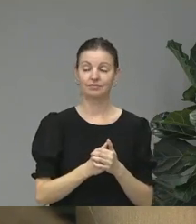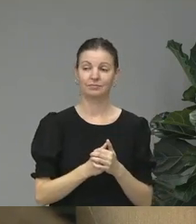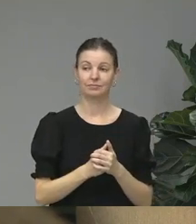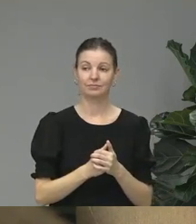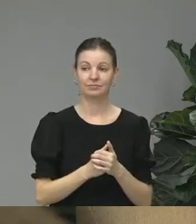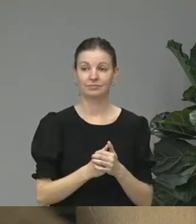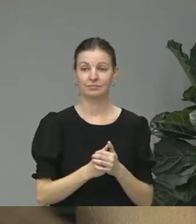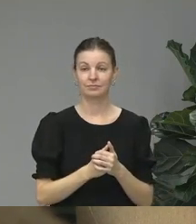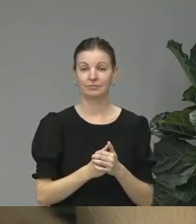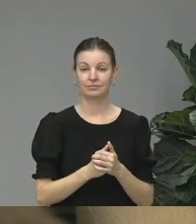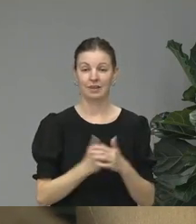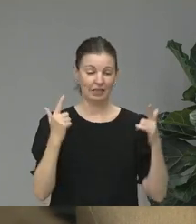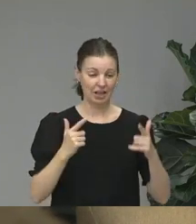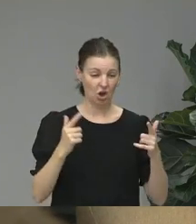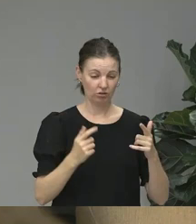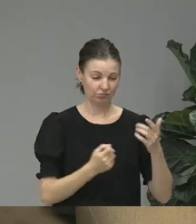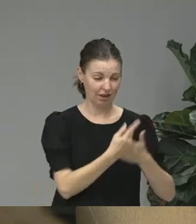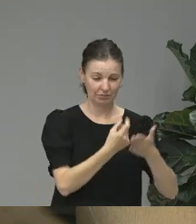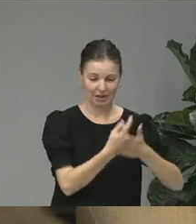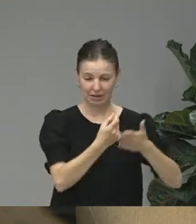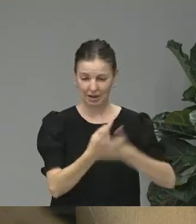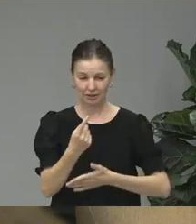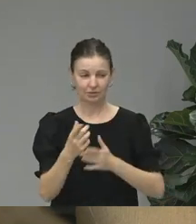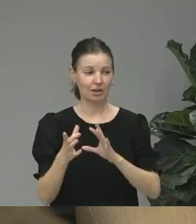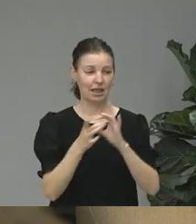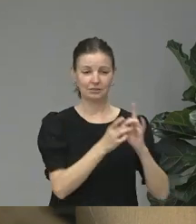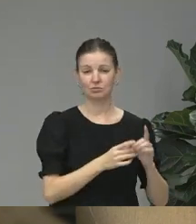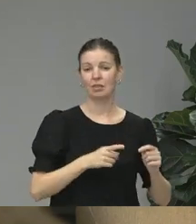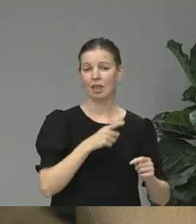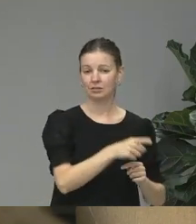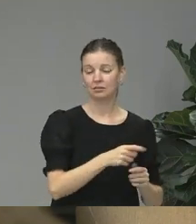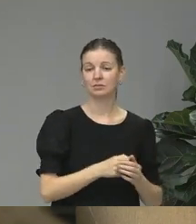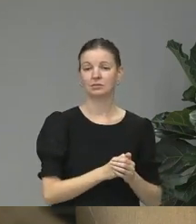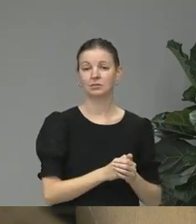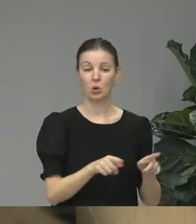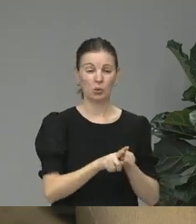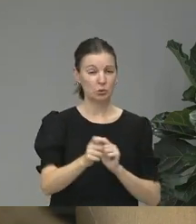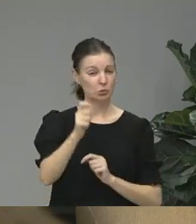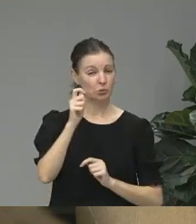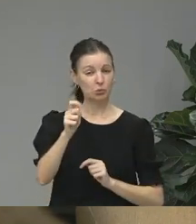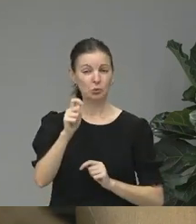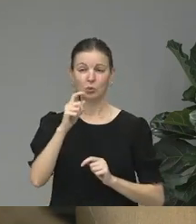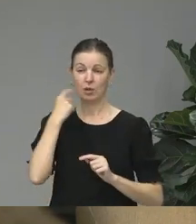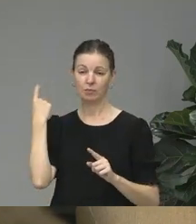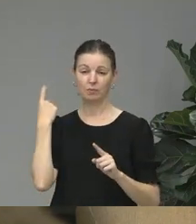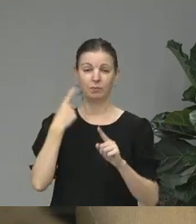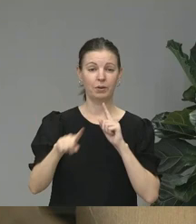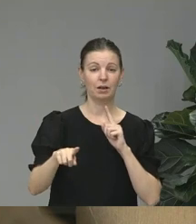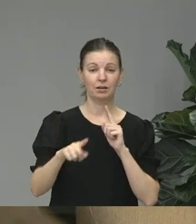So there's a lot of moving parts in relation to it, and we're also on the verge of passing